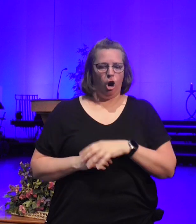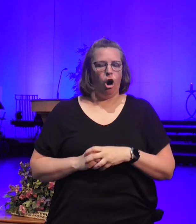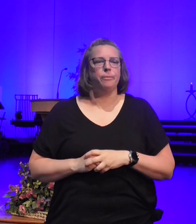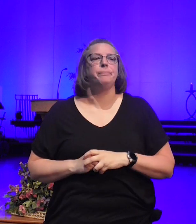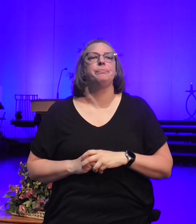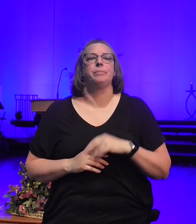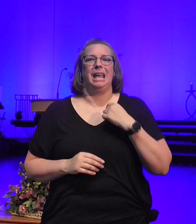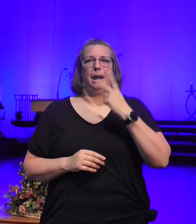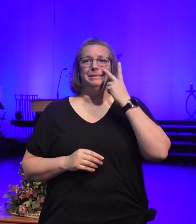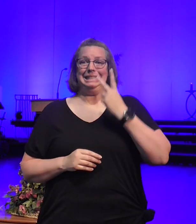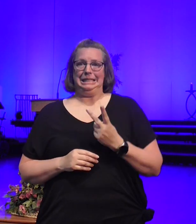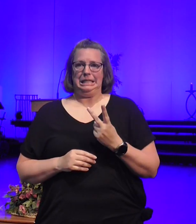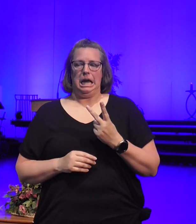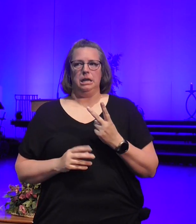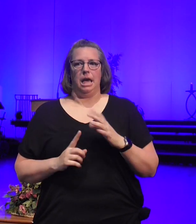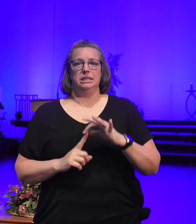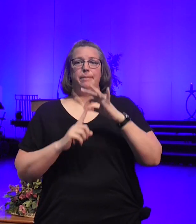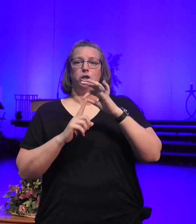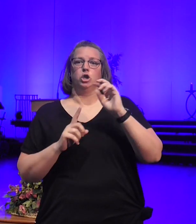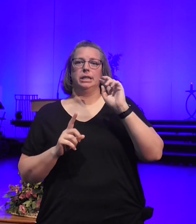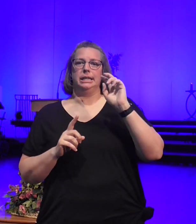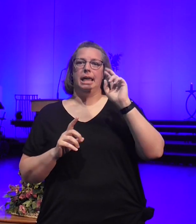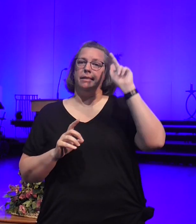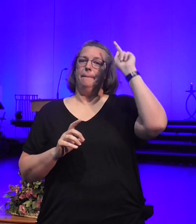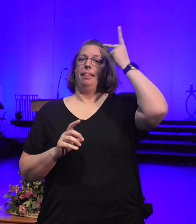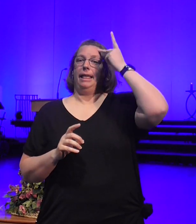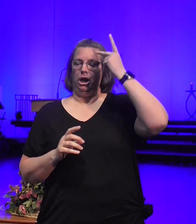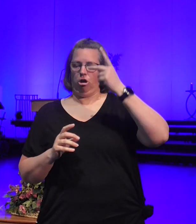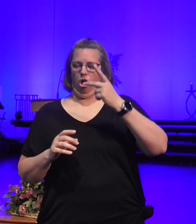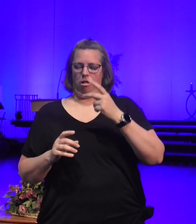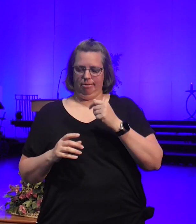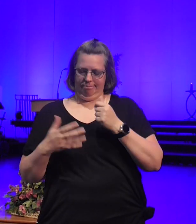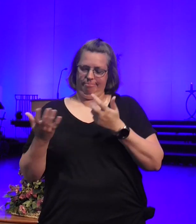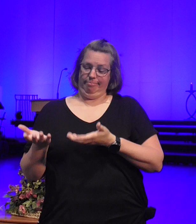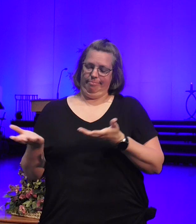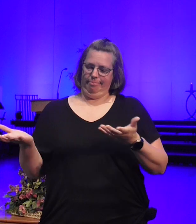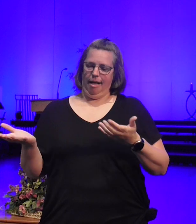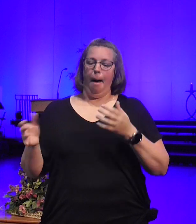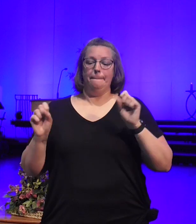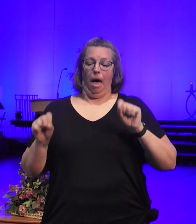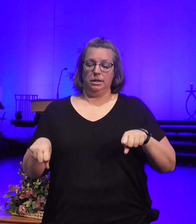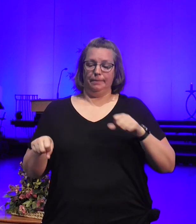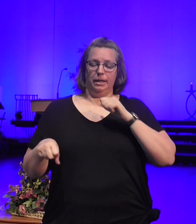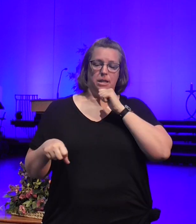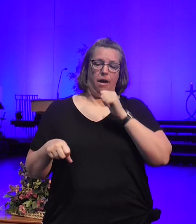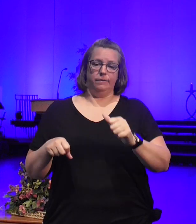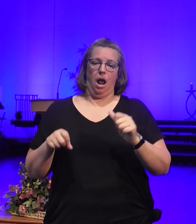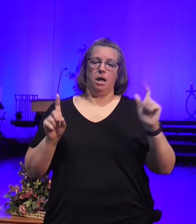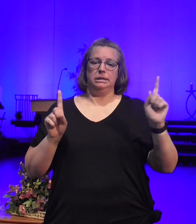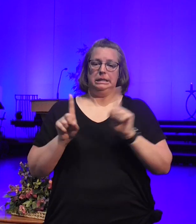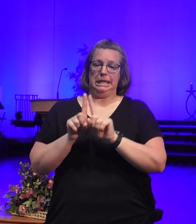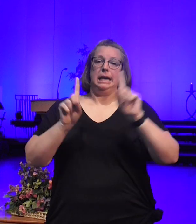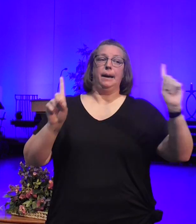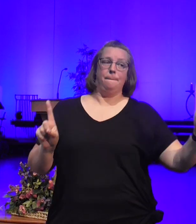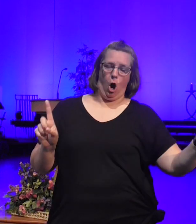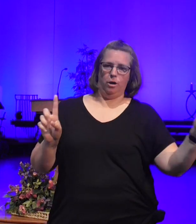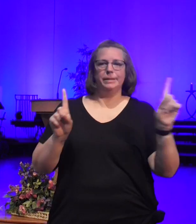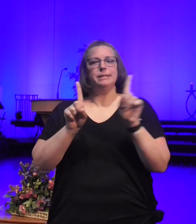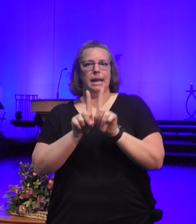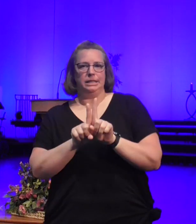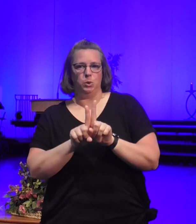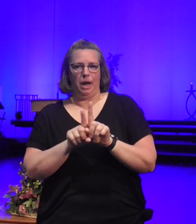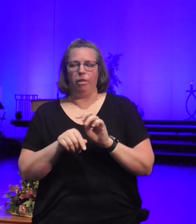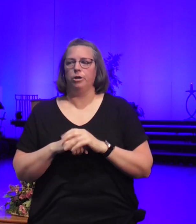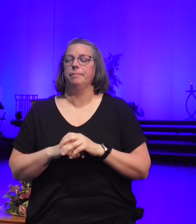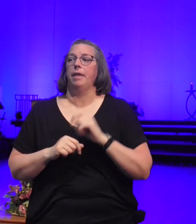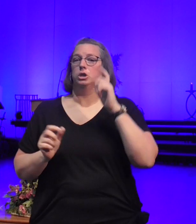me to see, especially in this political climate, the possibilities of not standing apart but standing together. And this